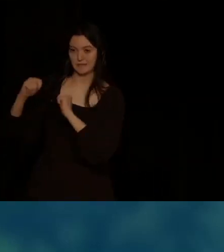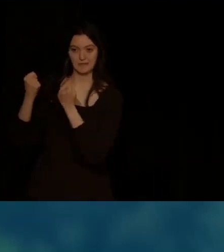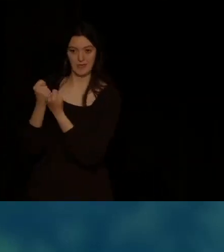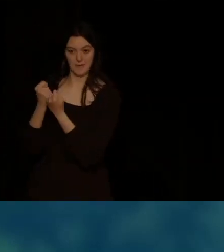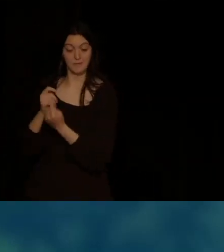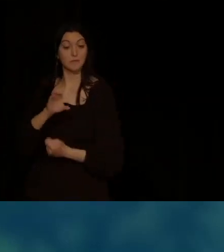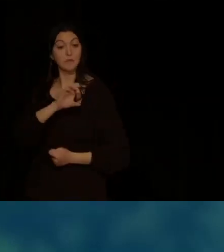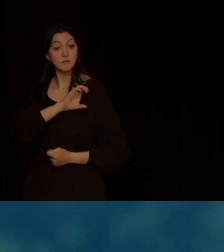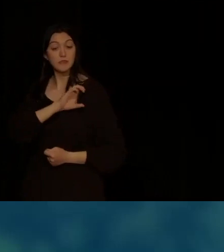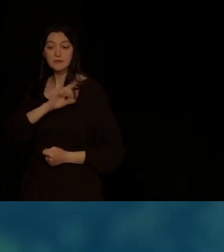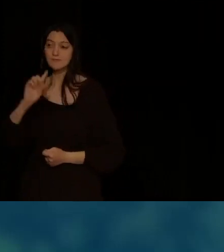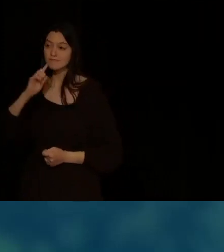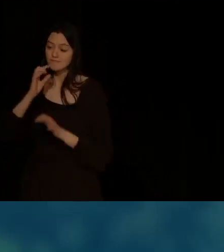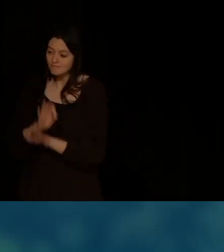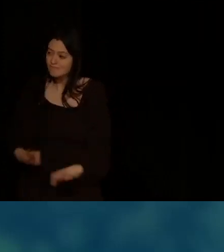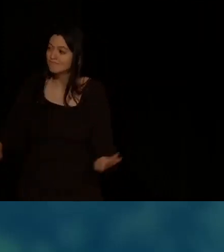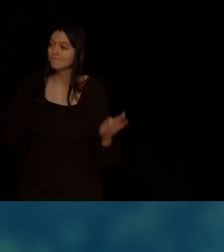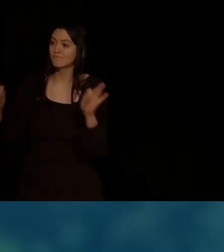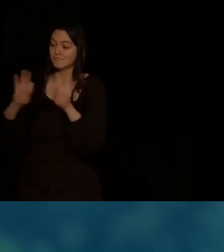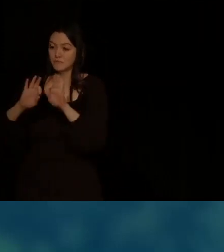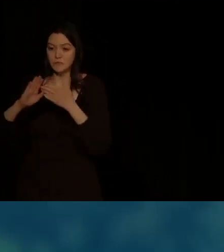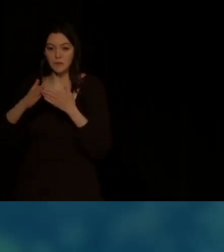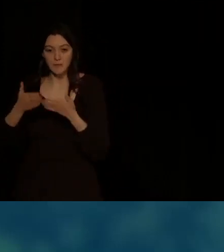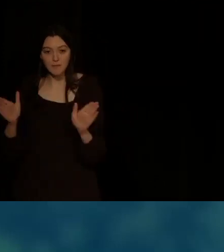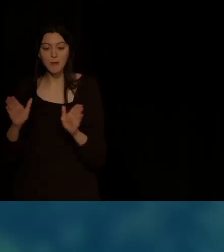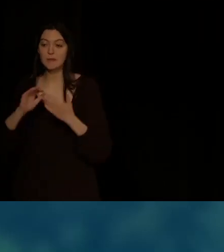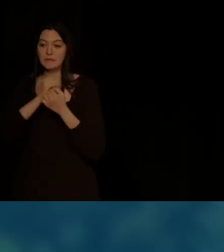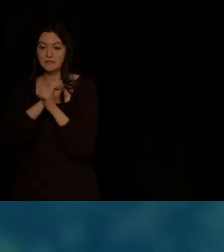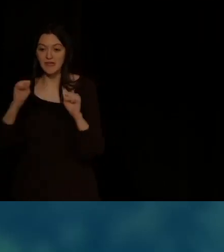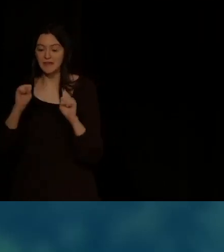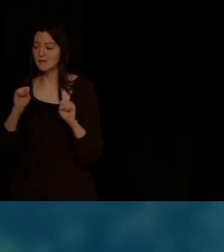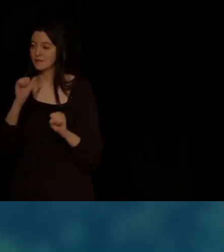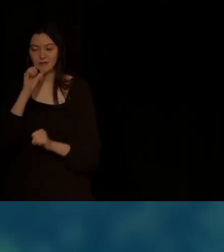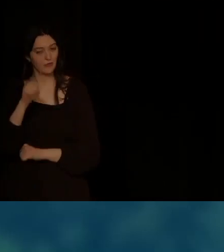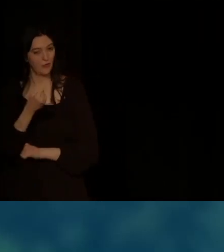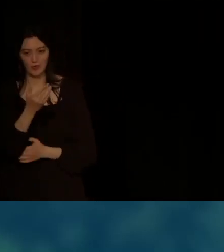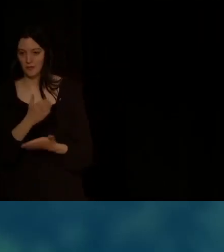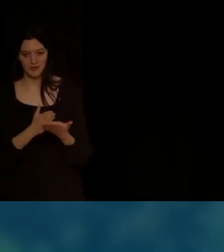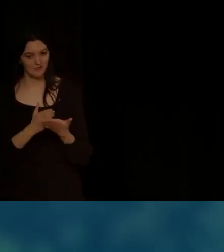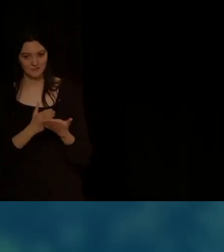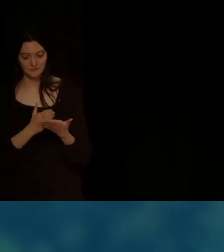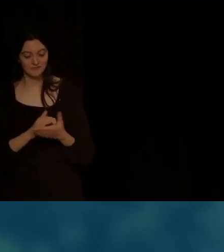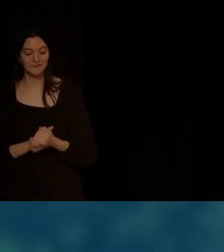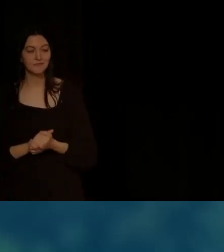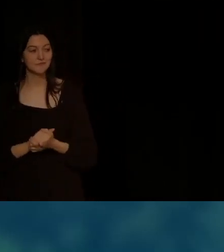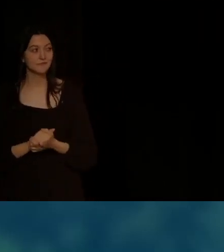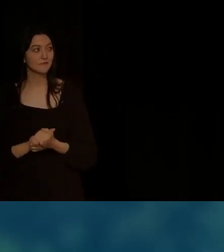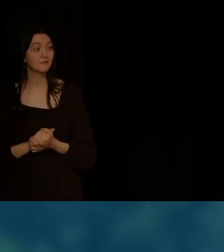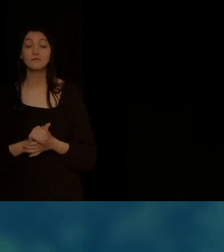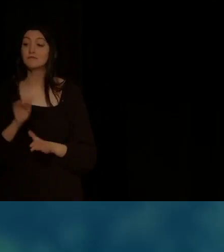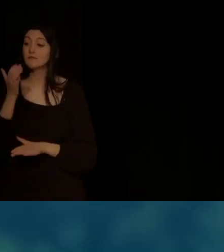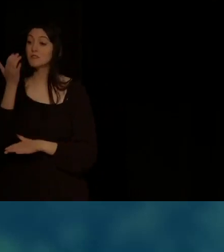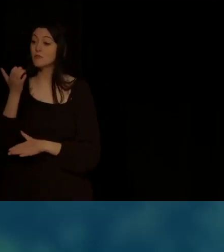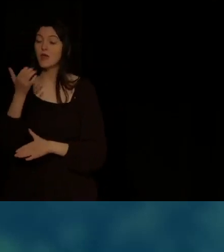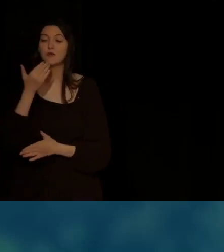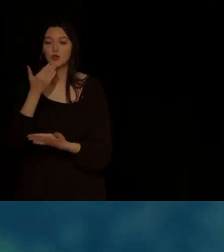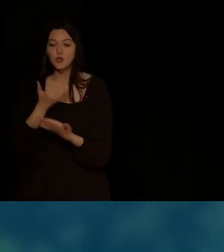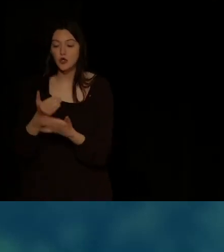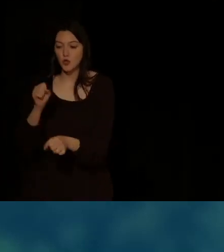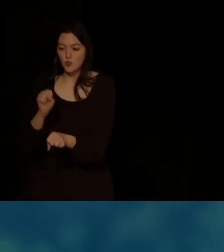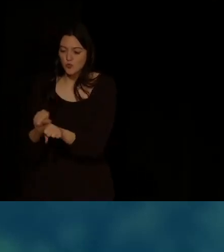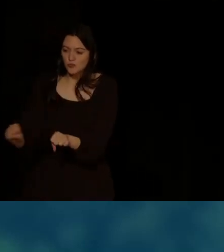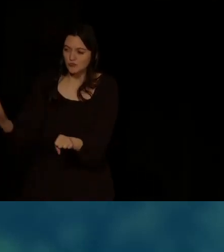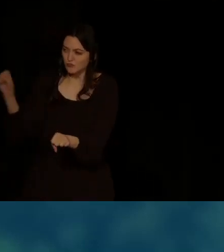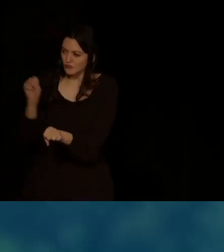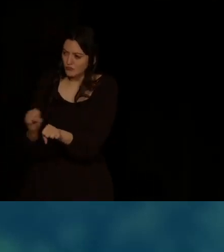Police are a critical piece of public safety, but it's not the only piece. That's why we have been working so hard to